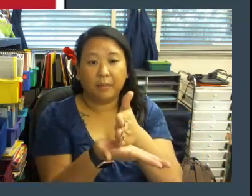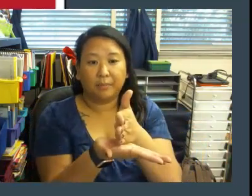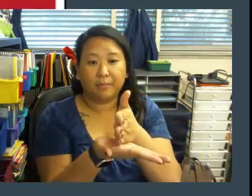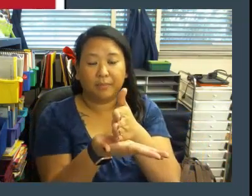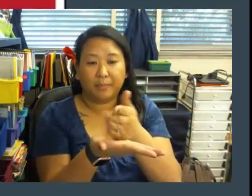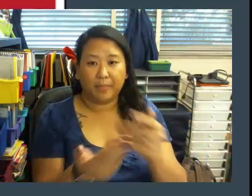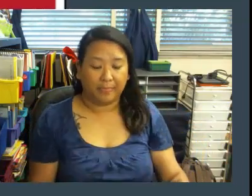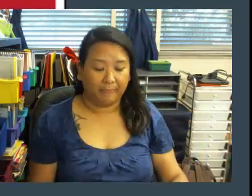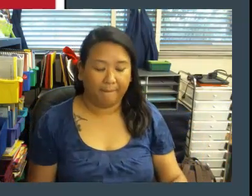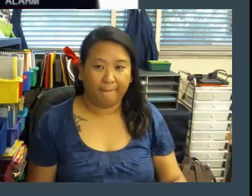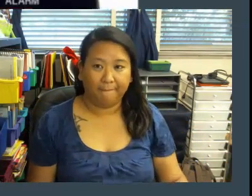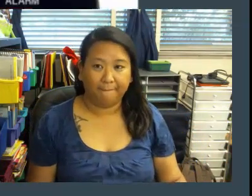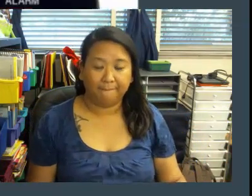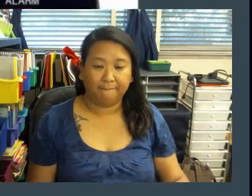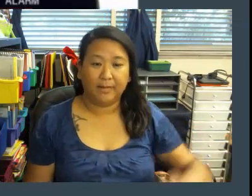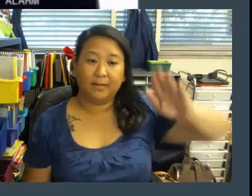Stop.